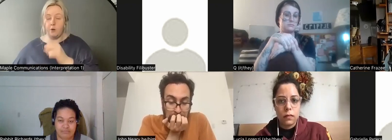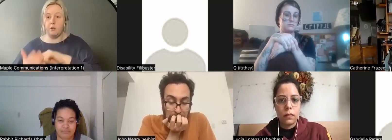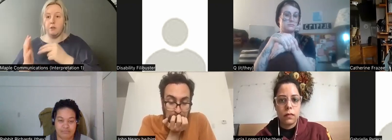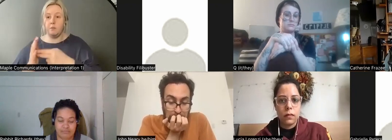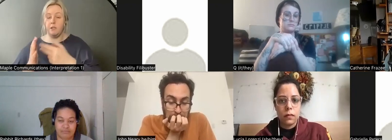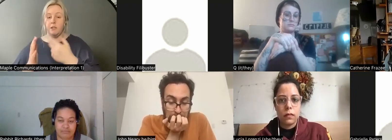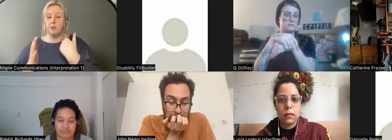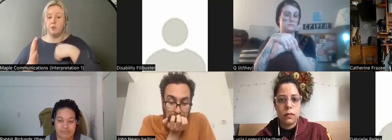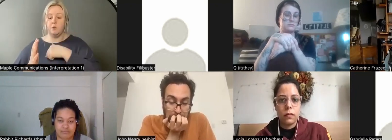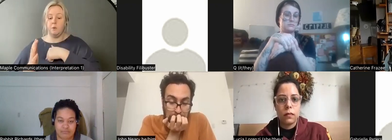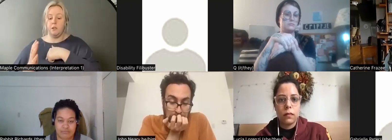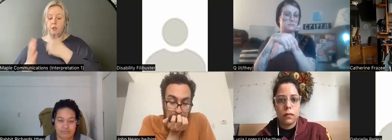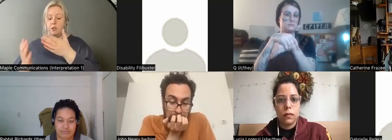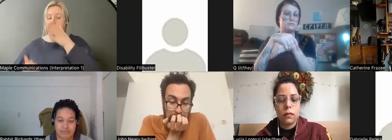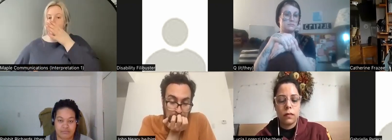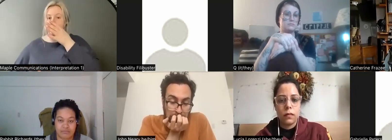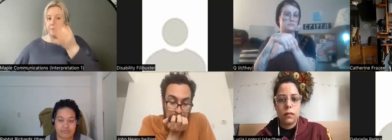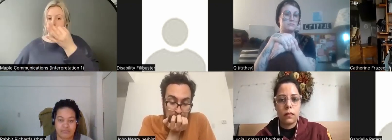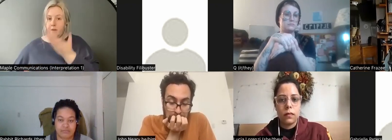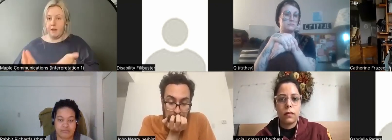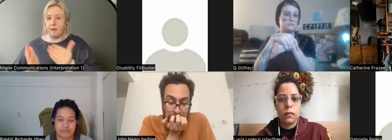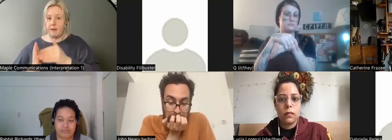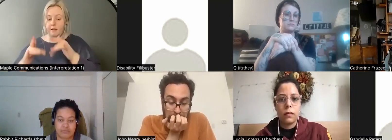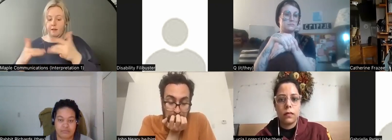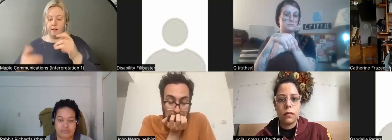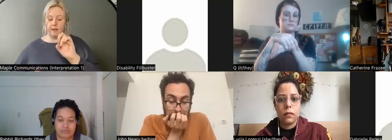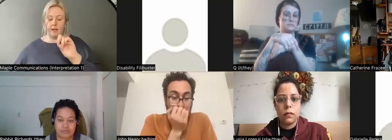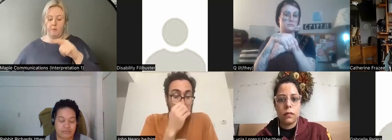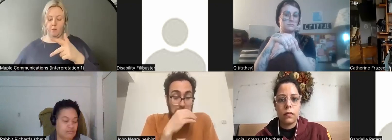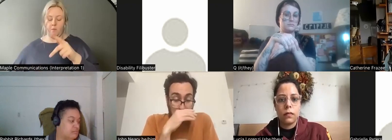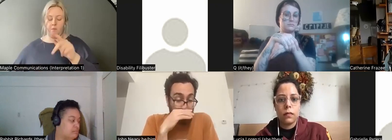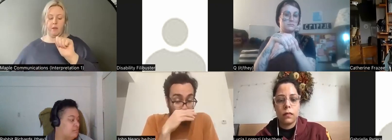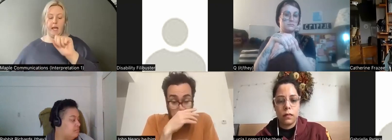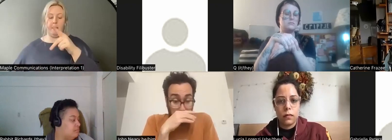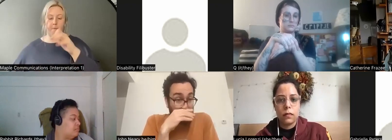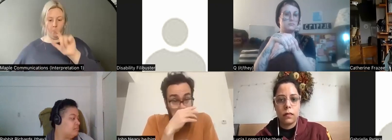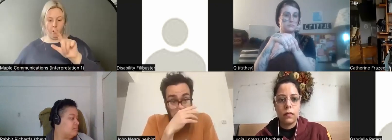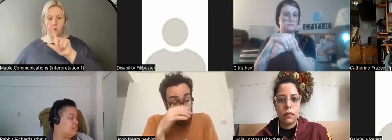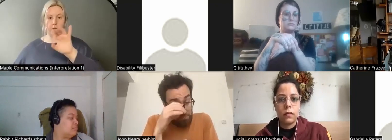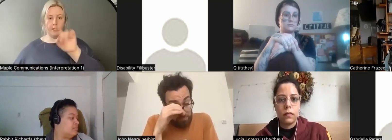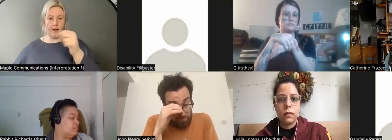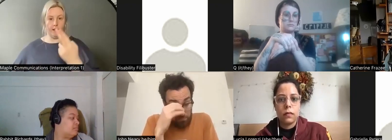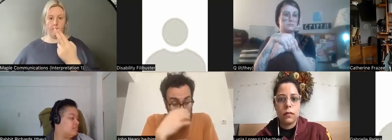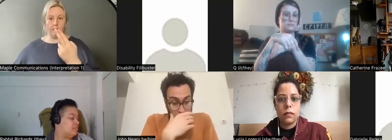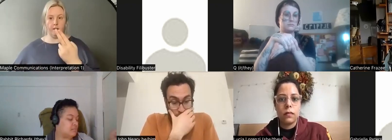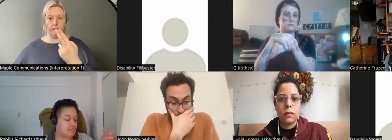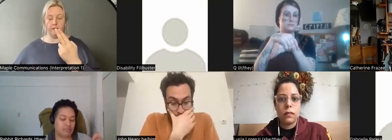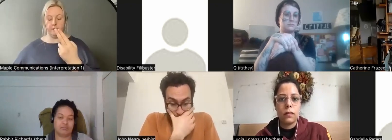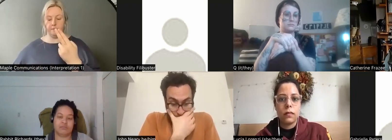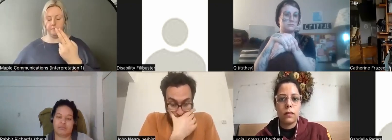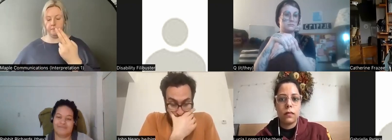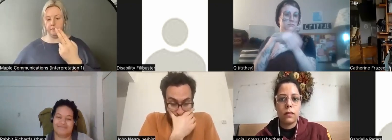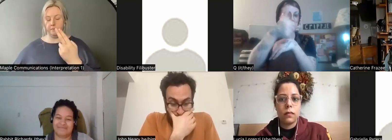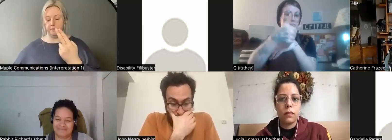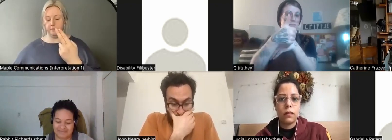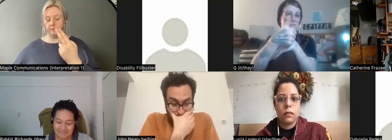this coming Friday. That would be April the 29th. I'm pretty sure if somebody